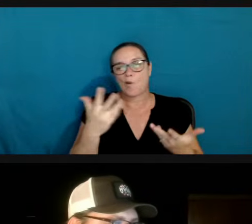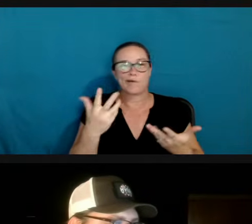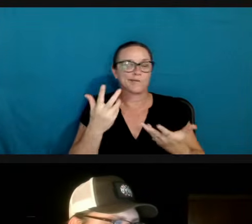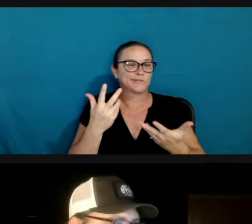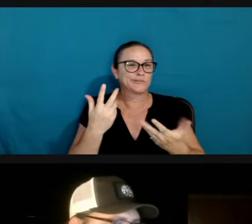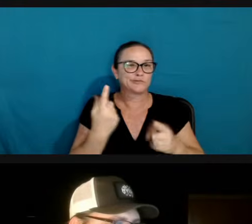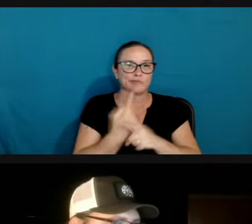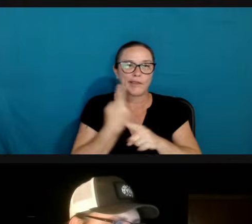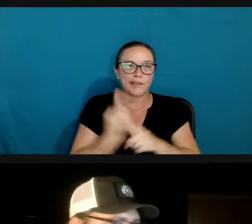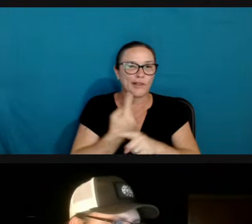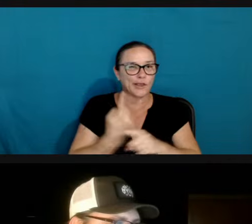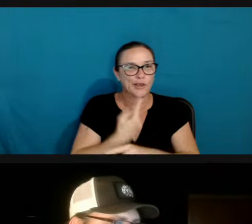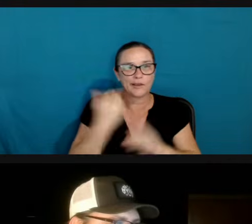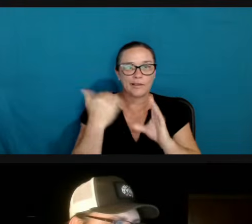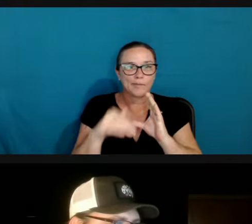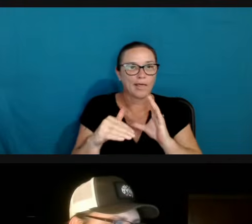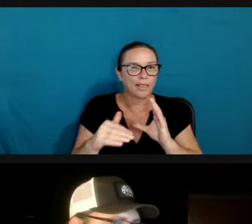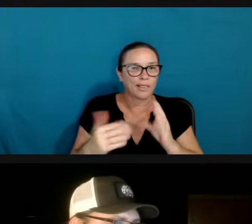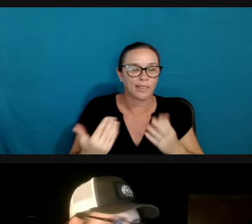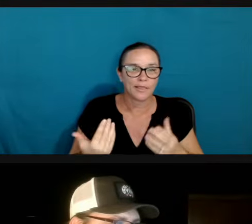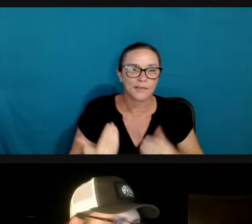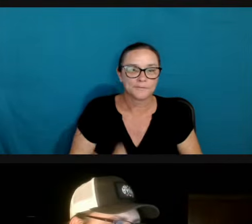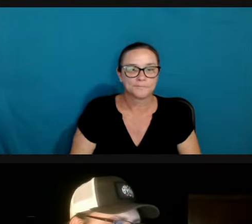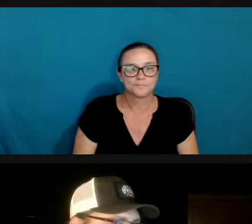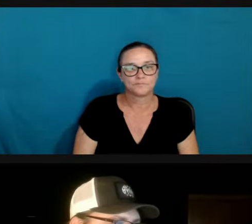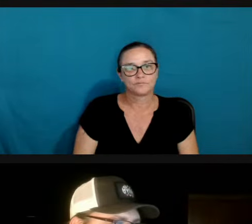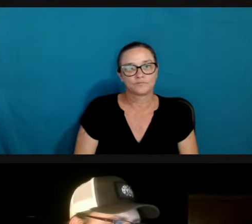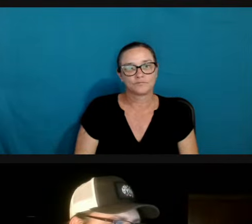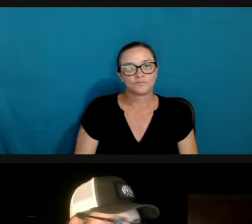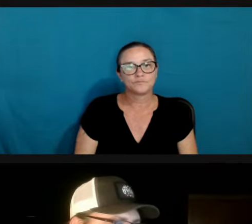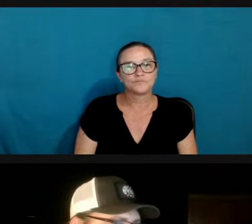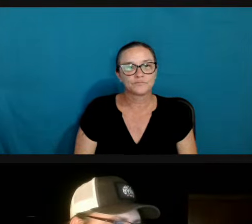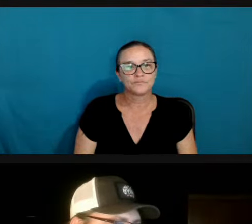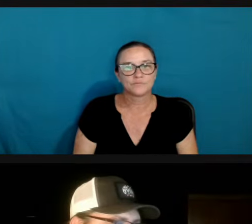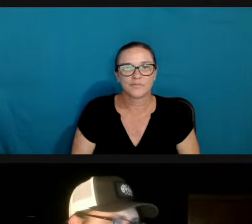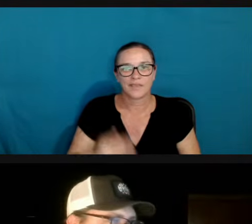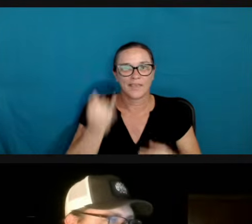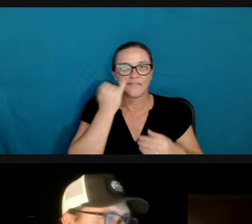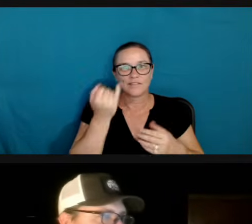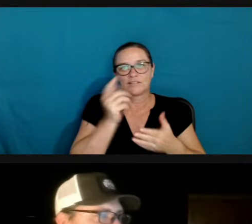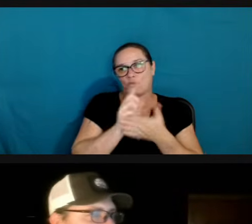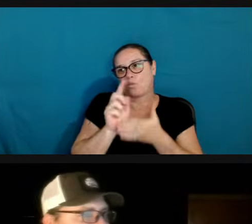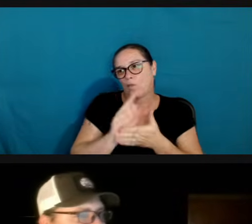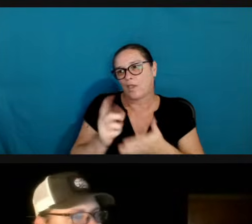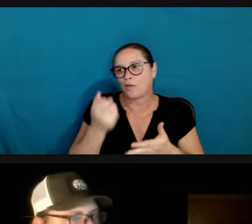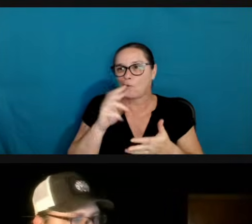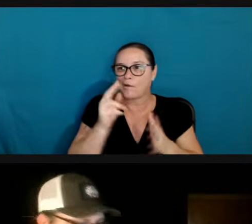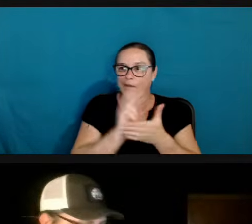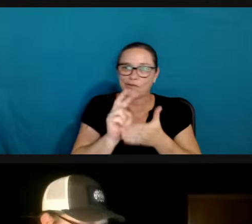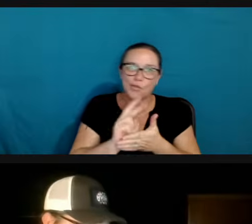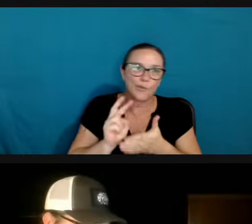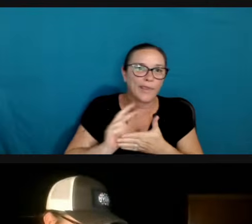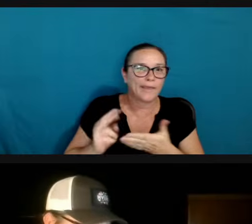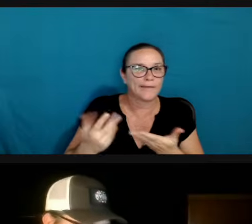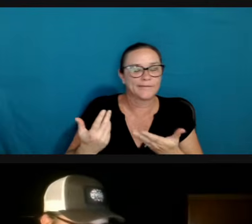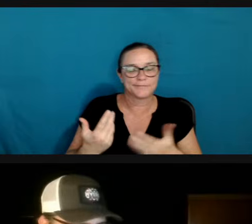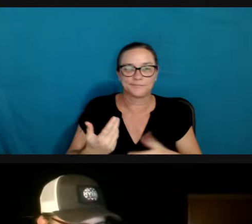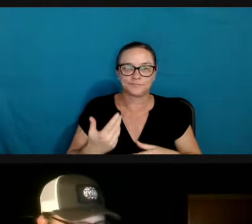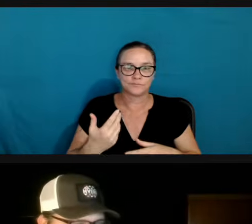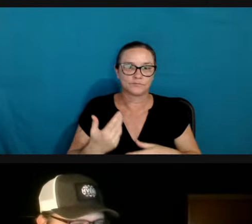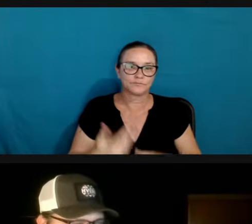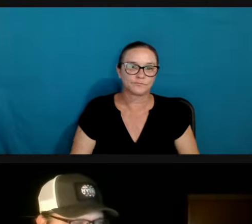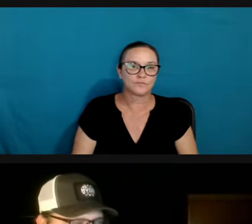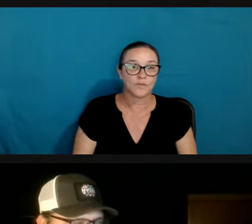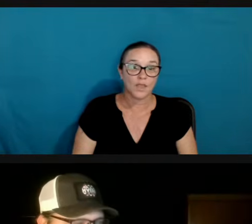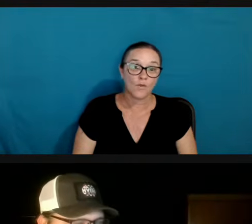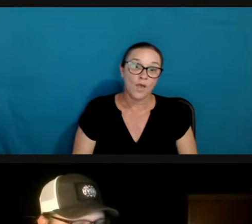month or that time of the week or that time of the every other week, right, whatever they're on at that time. Well, they're keeping